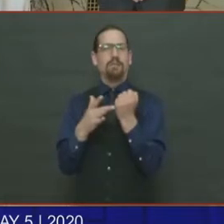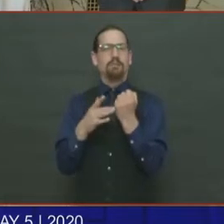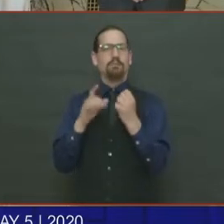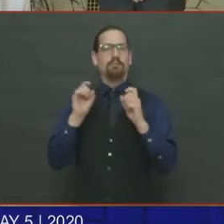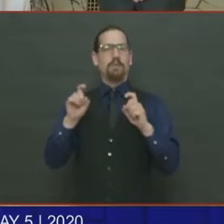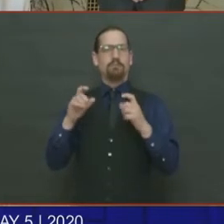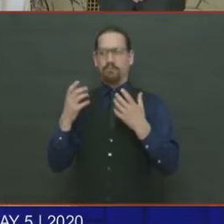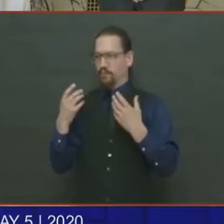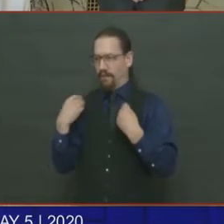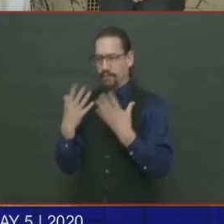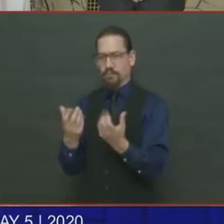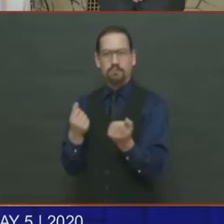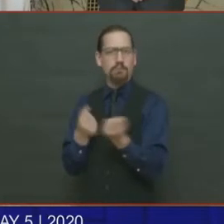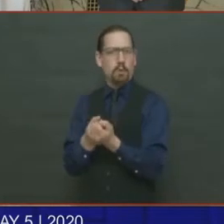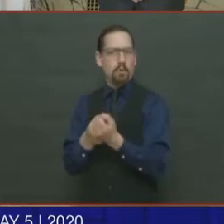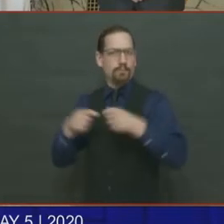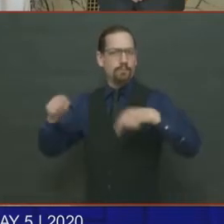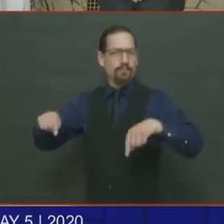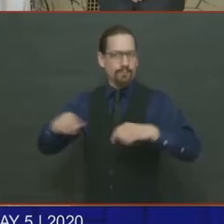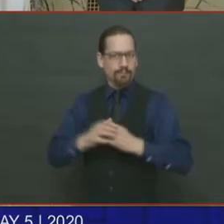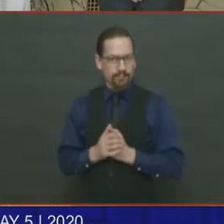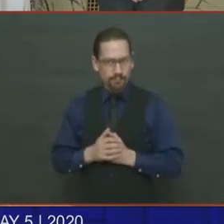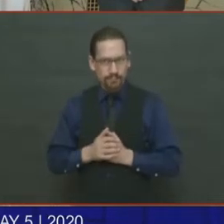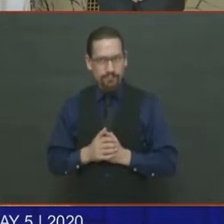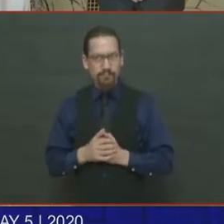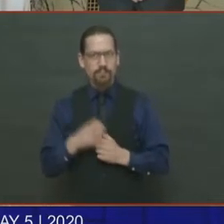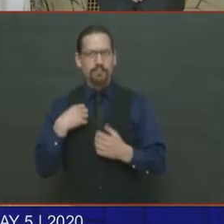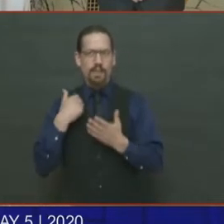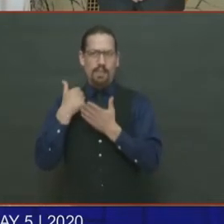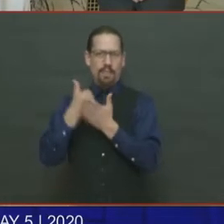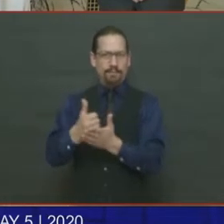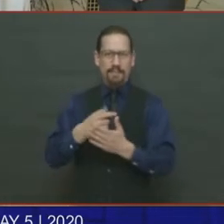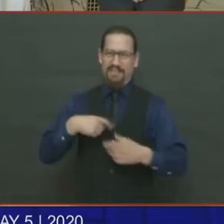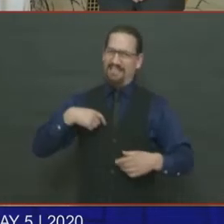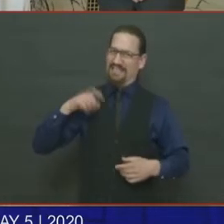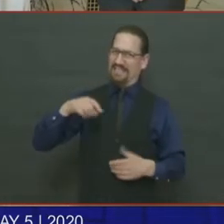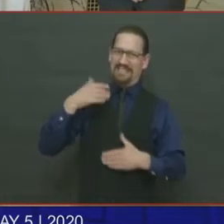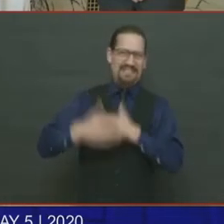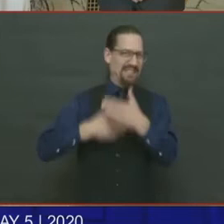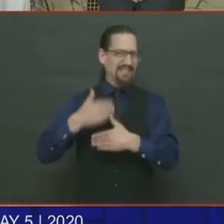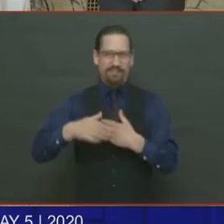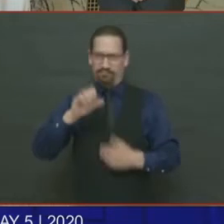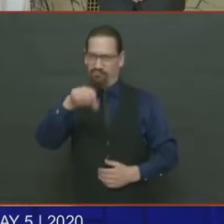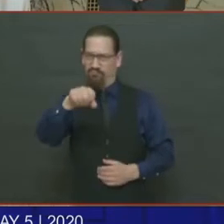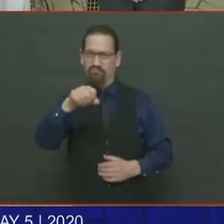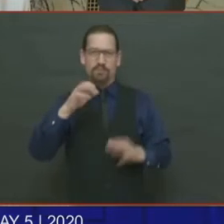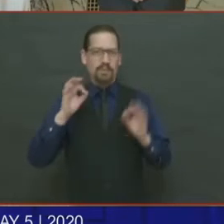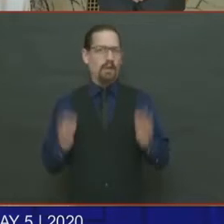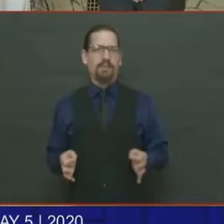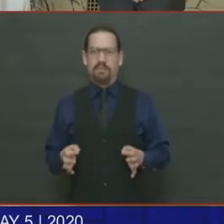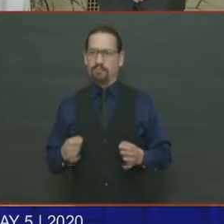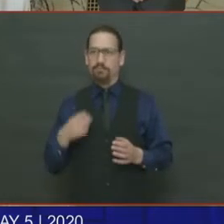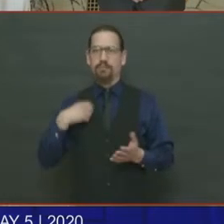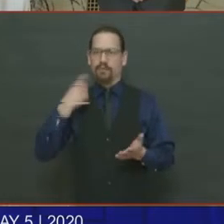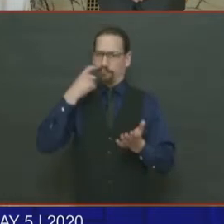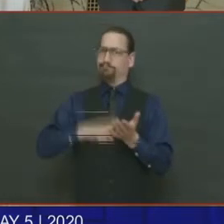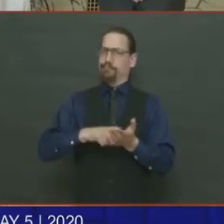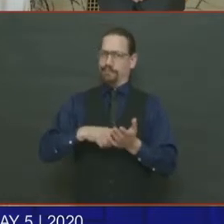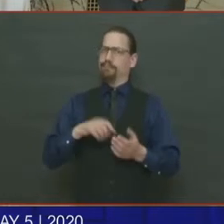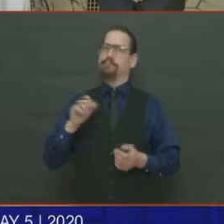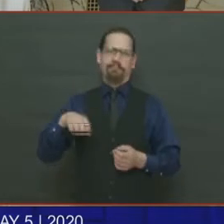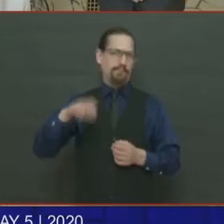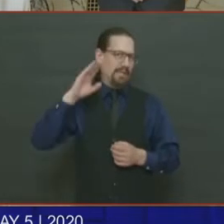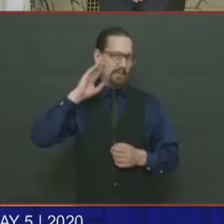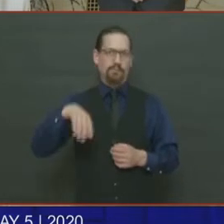to address that soon. We certainly recognize the importance of having translation